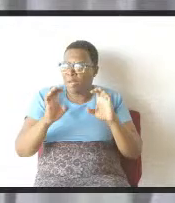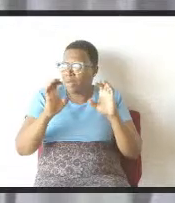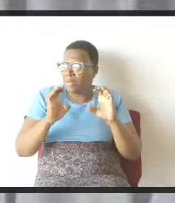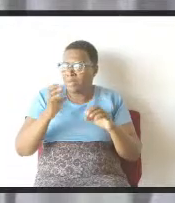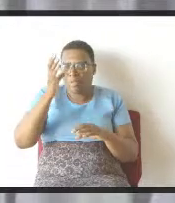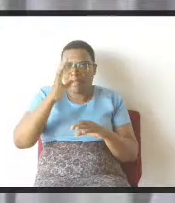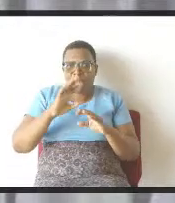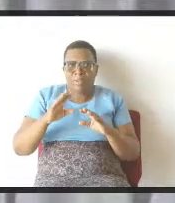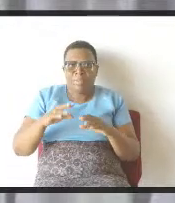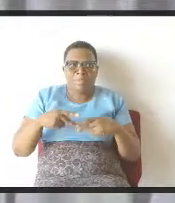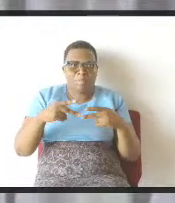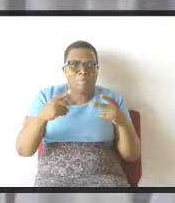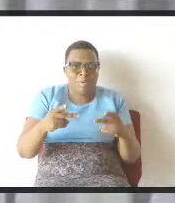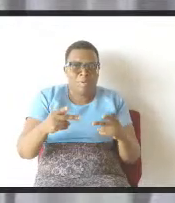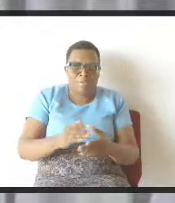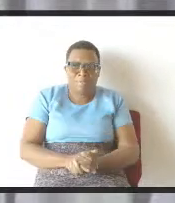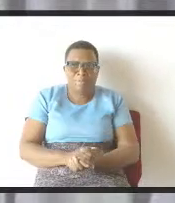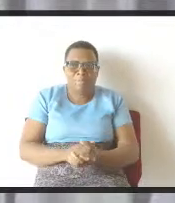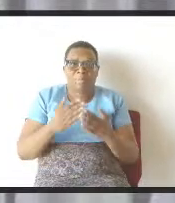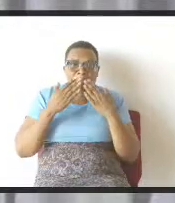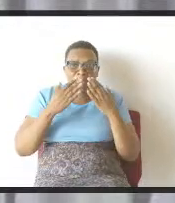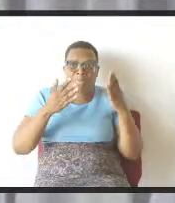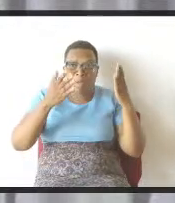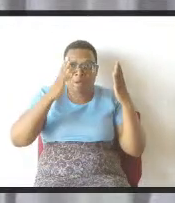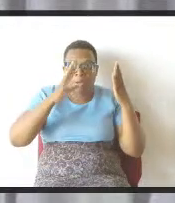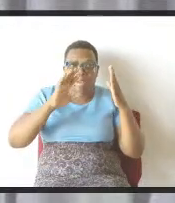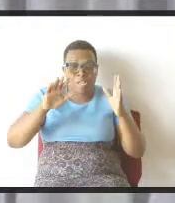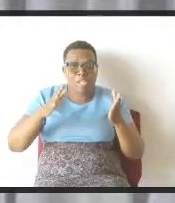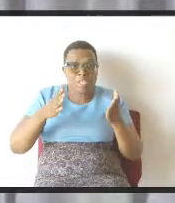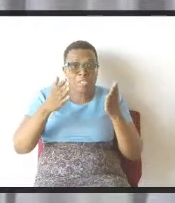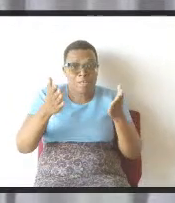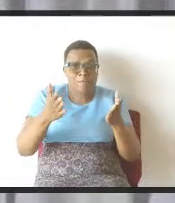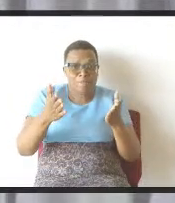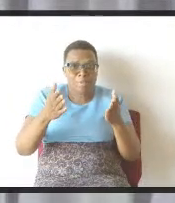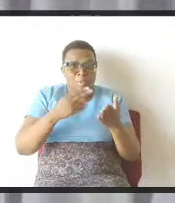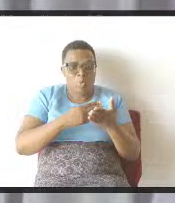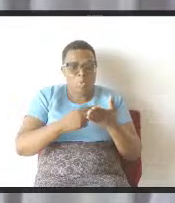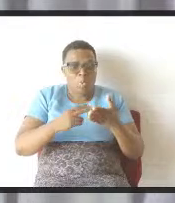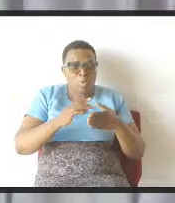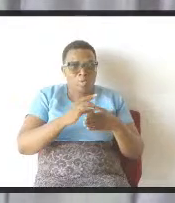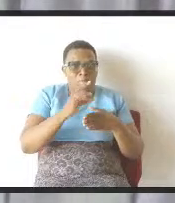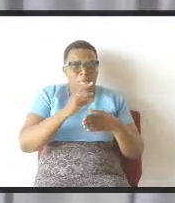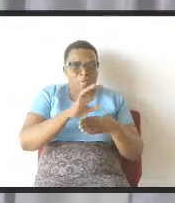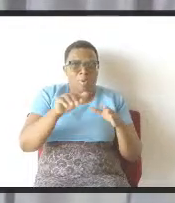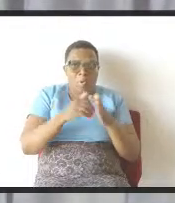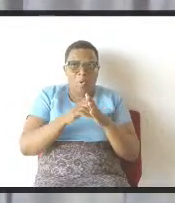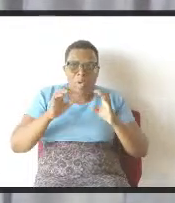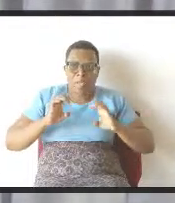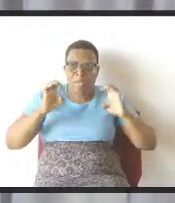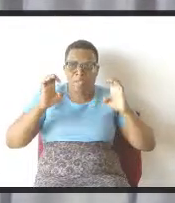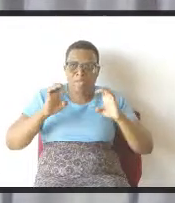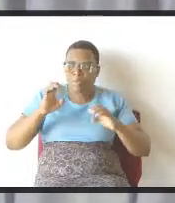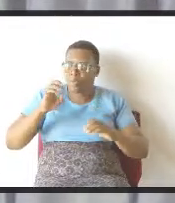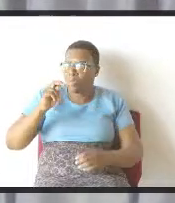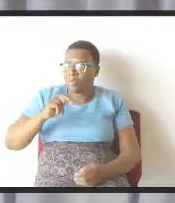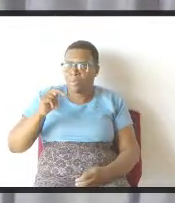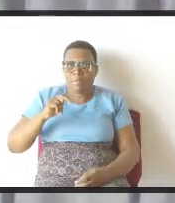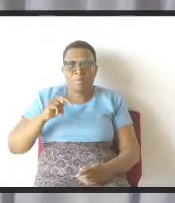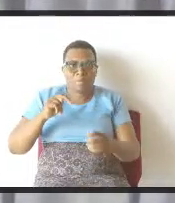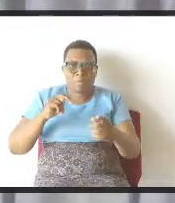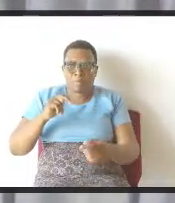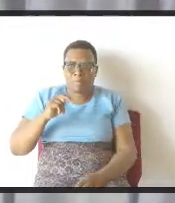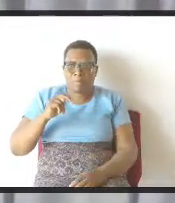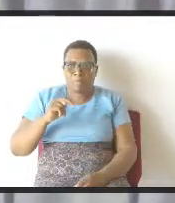God provides to get there. And thank God, he has given us in the Holy Spirit all the energy we need to be